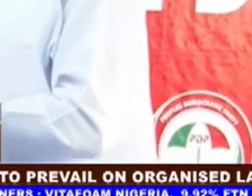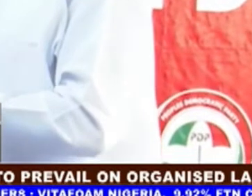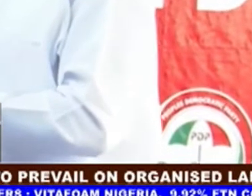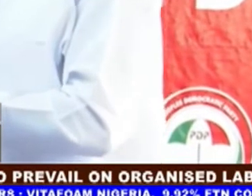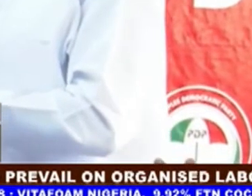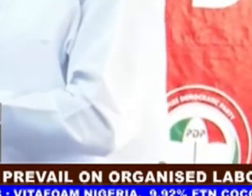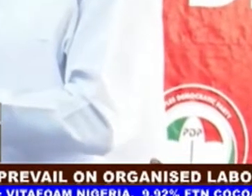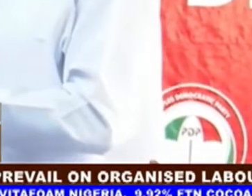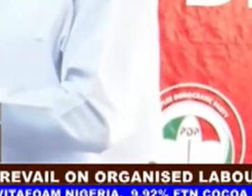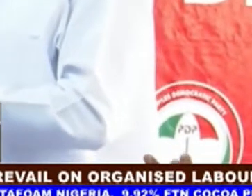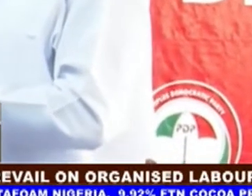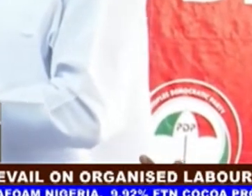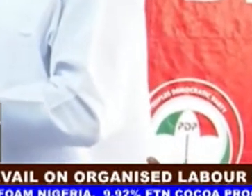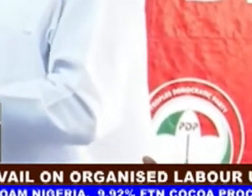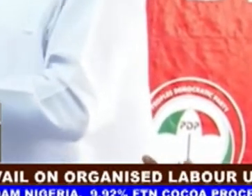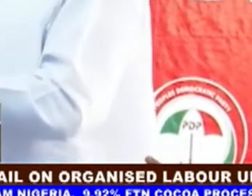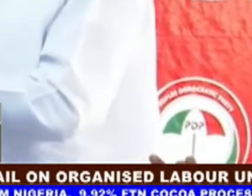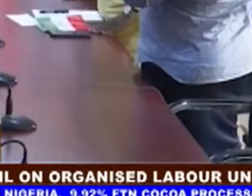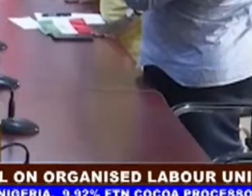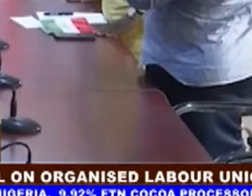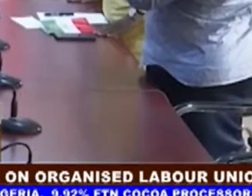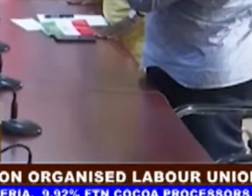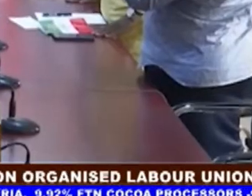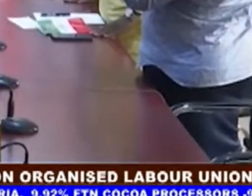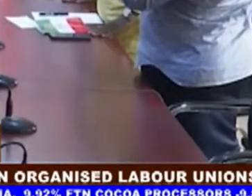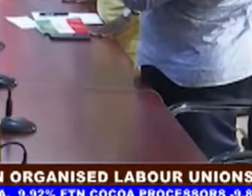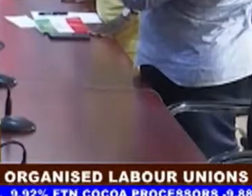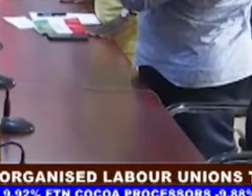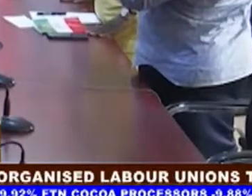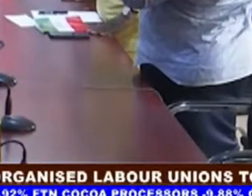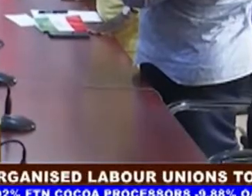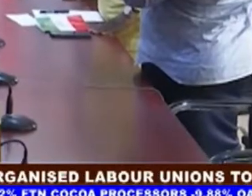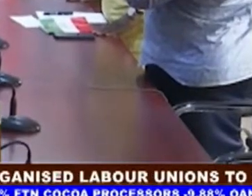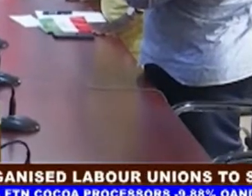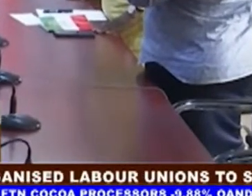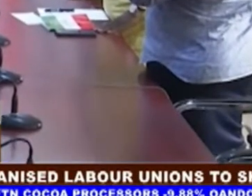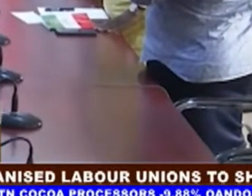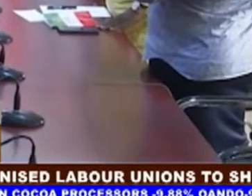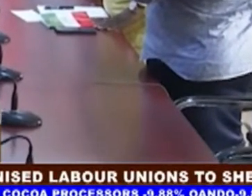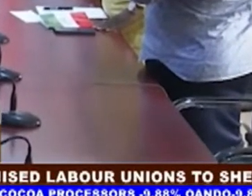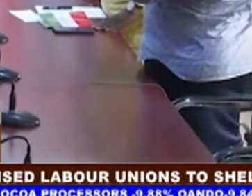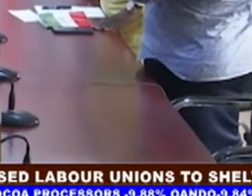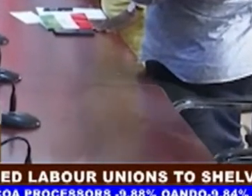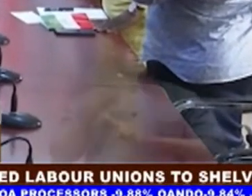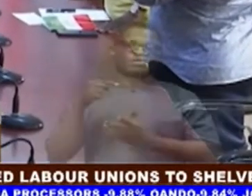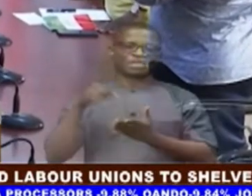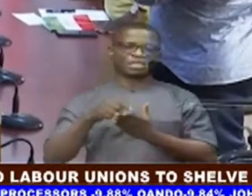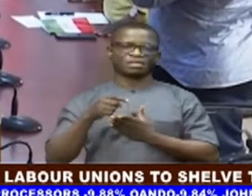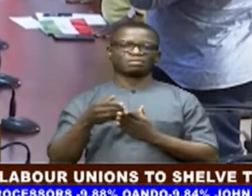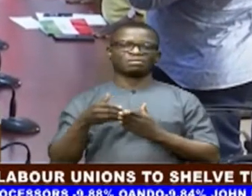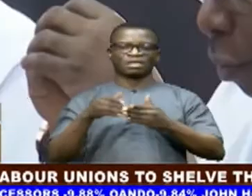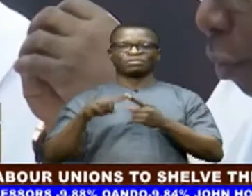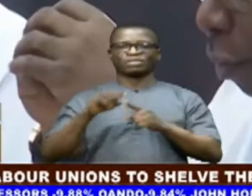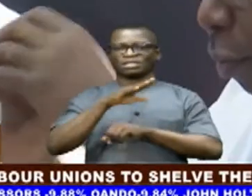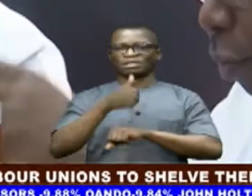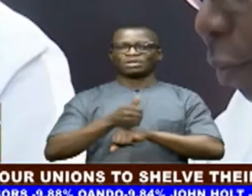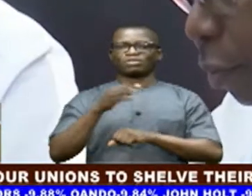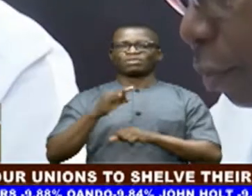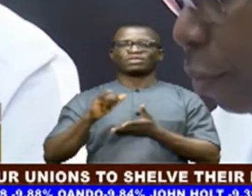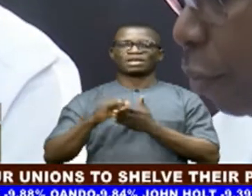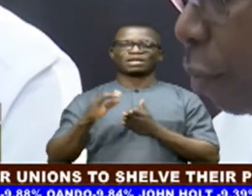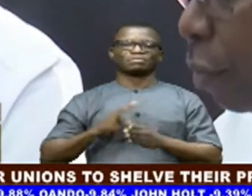To the acting national chairman. Efforts towards making it vibrant again brought about its establishment committee, chaired